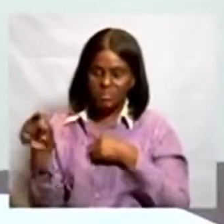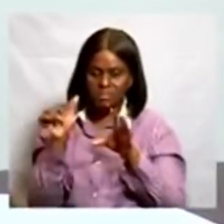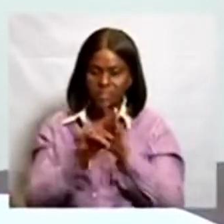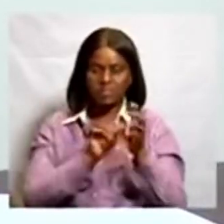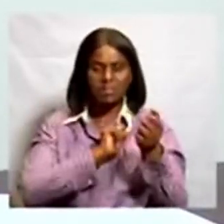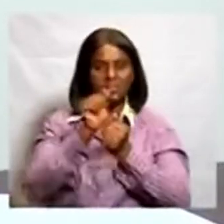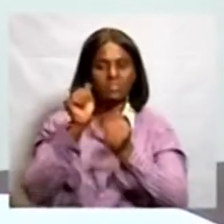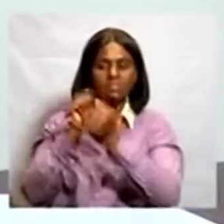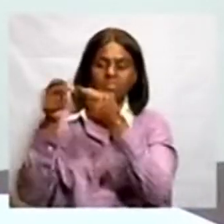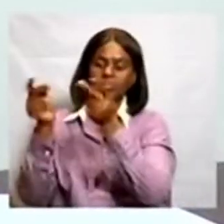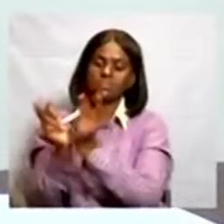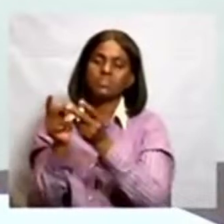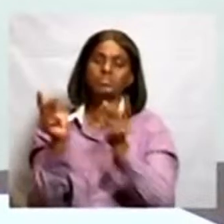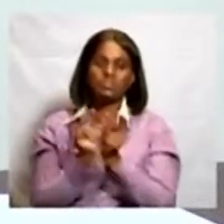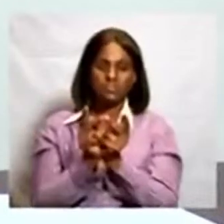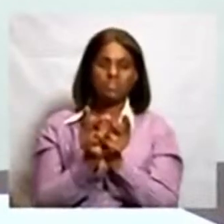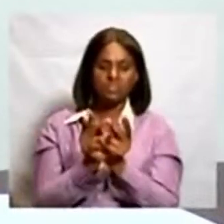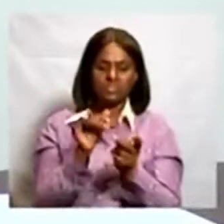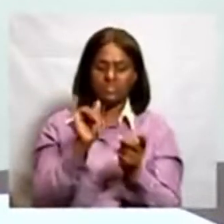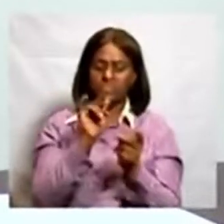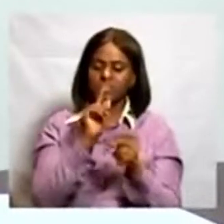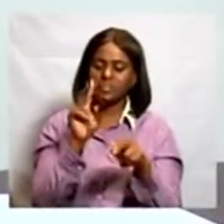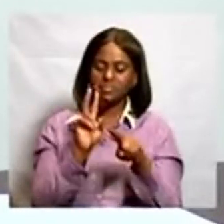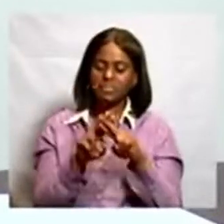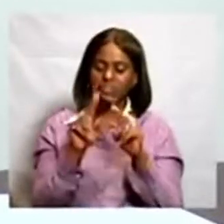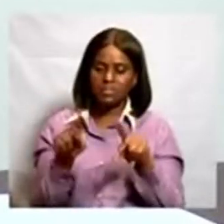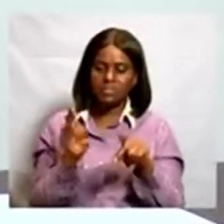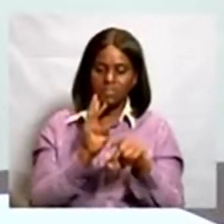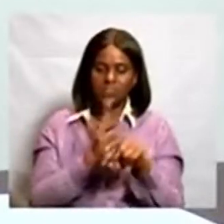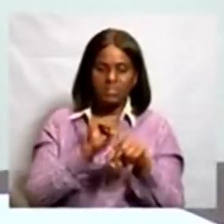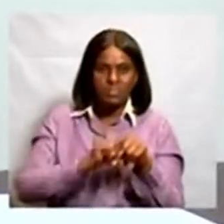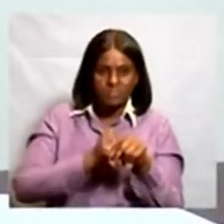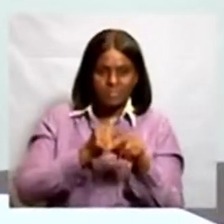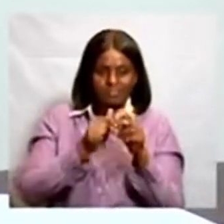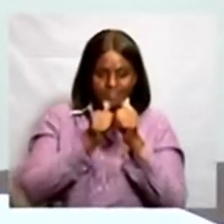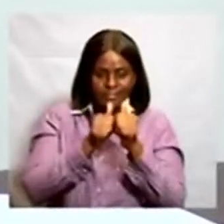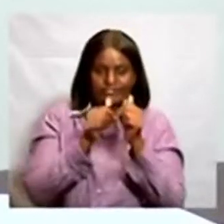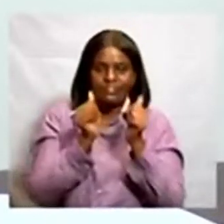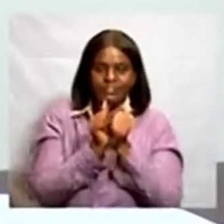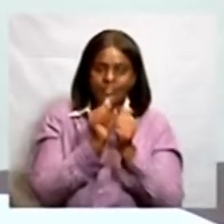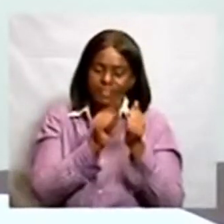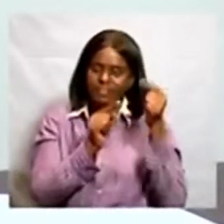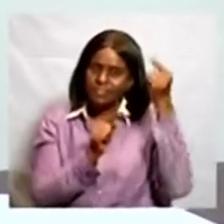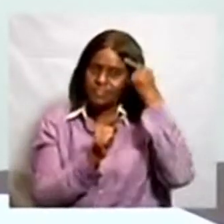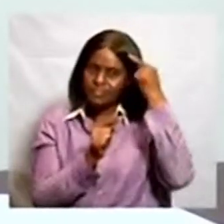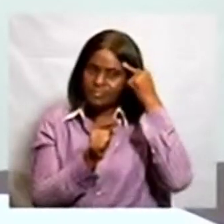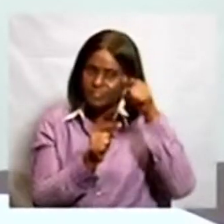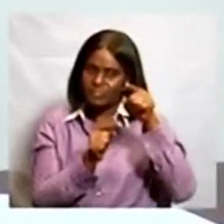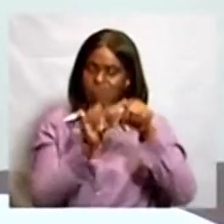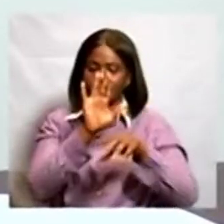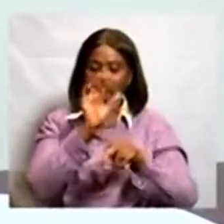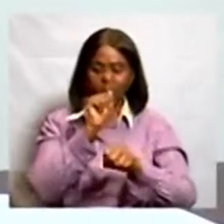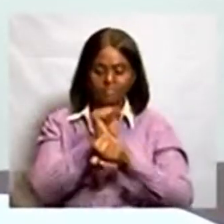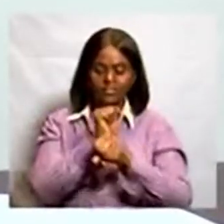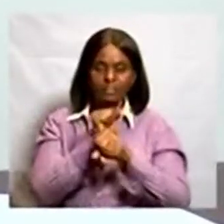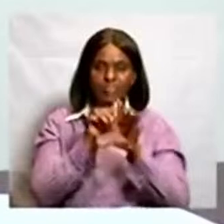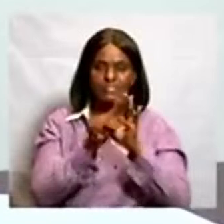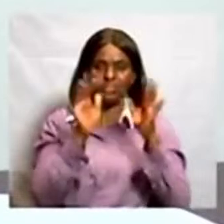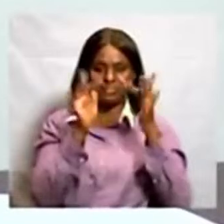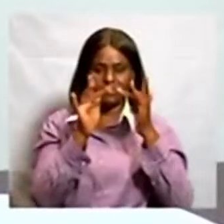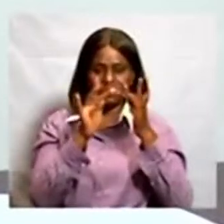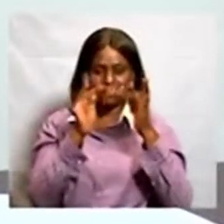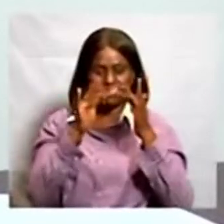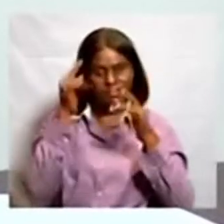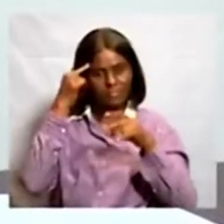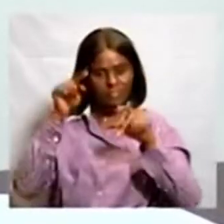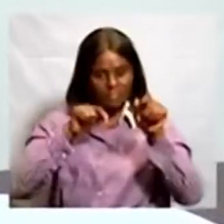far-flung areas, Chair, we, in line with the government mandate on